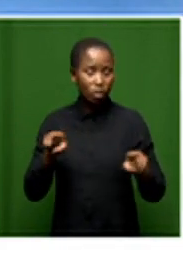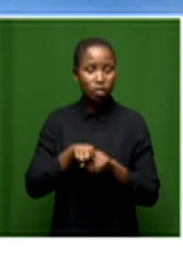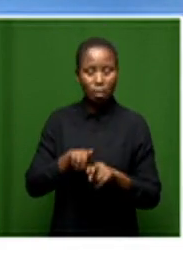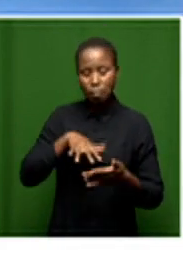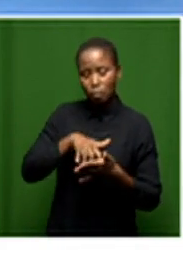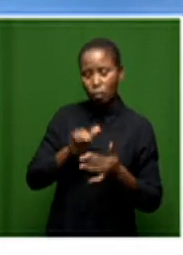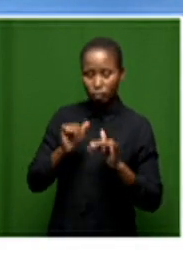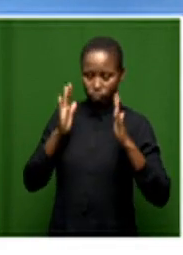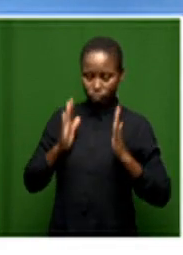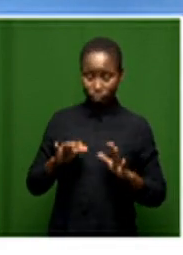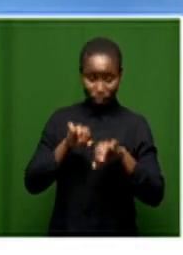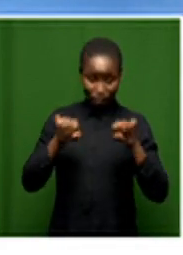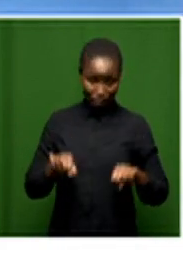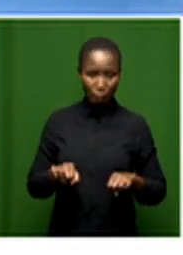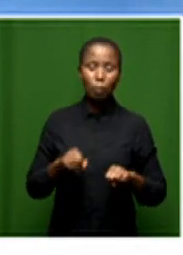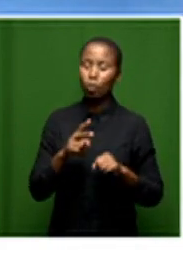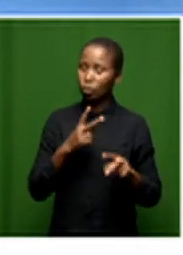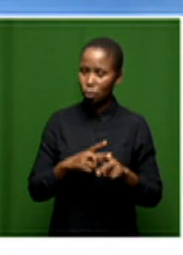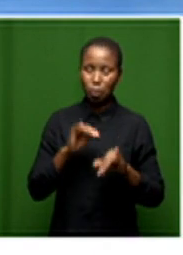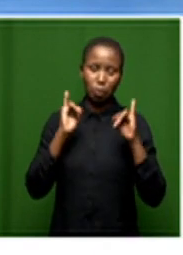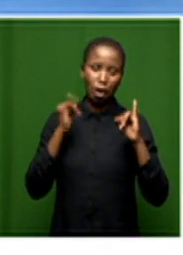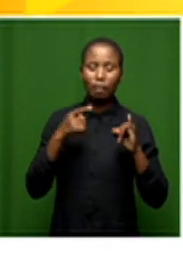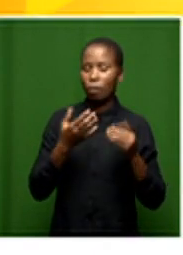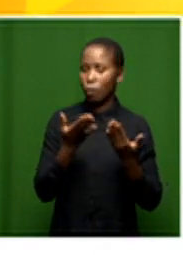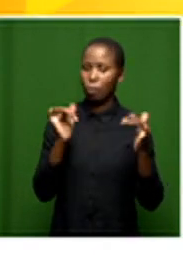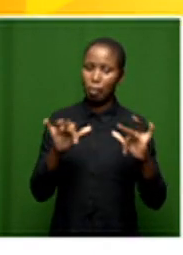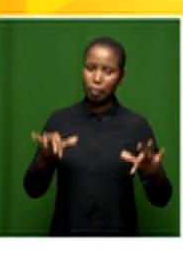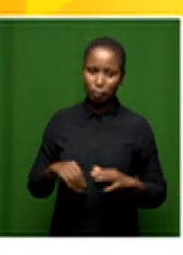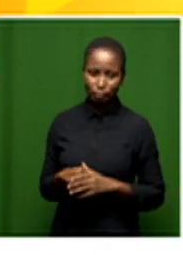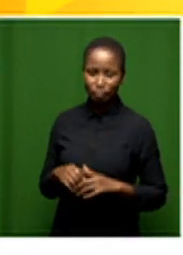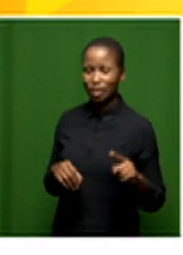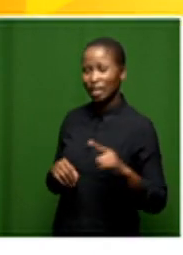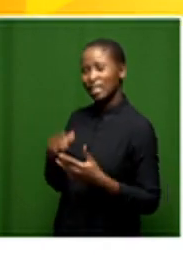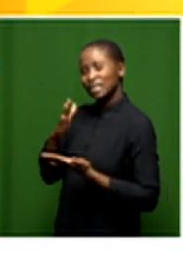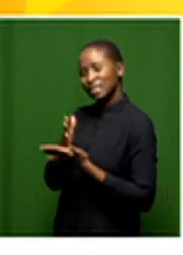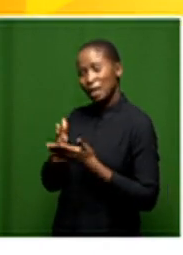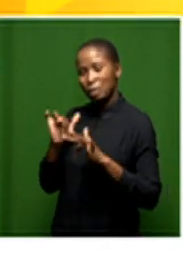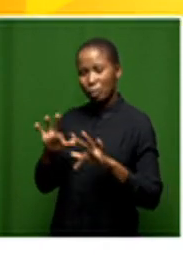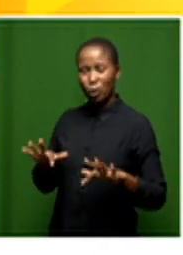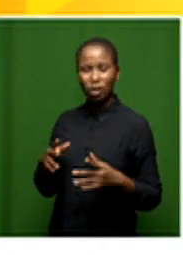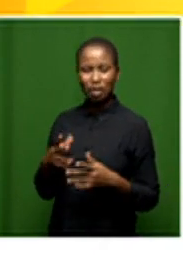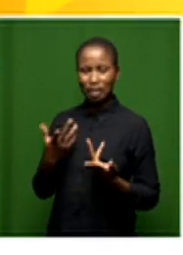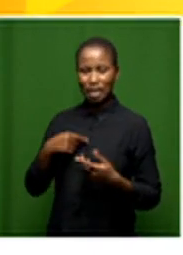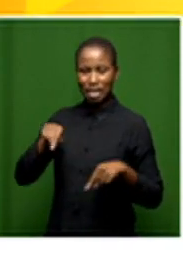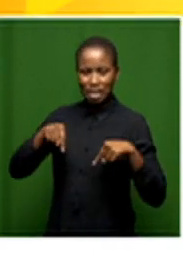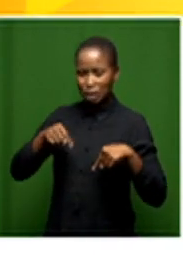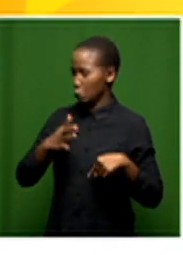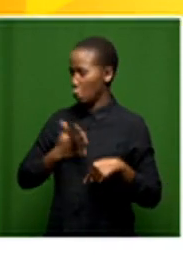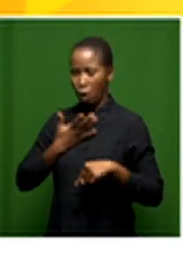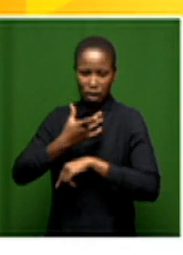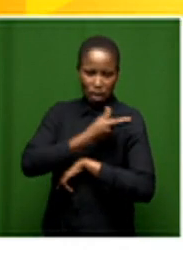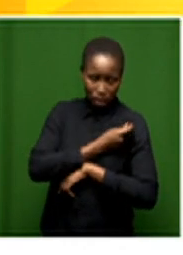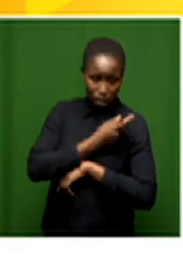been a devastating epidemic for everybody. And people that are nervous to have this vaccine, in 30 seconds, is there